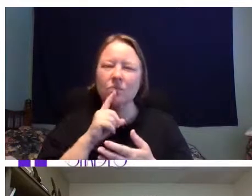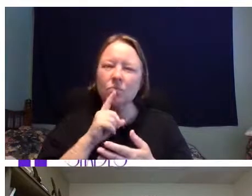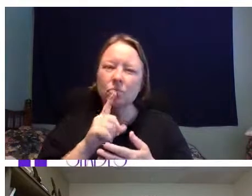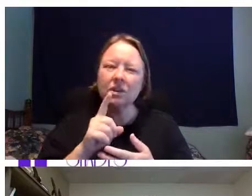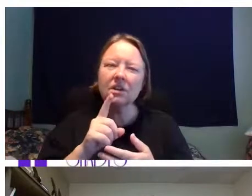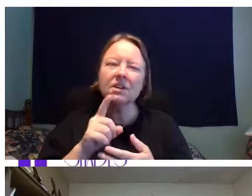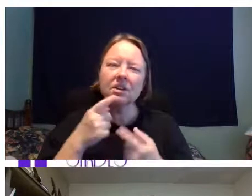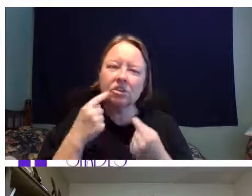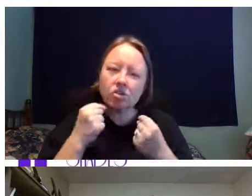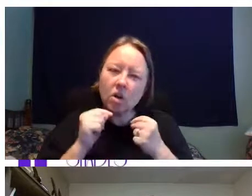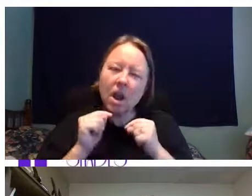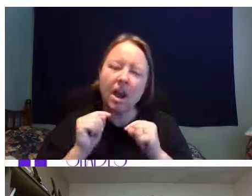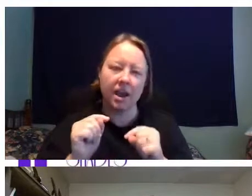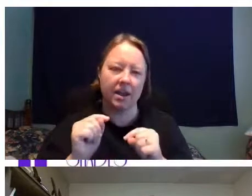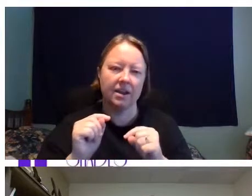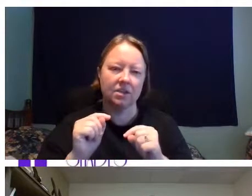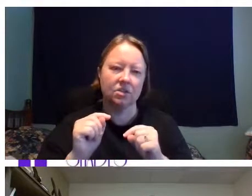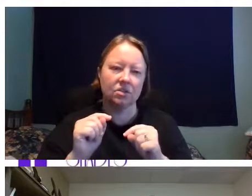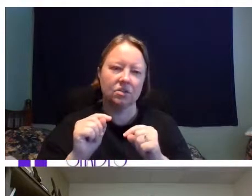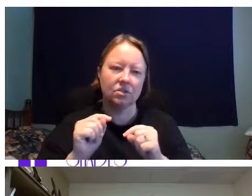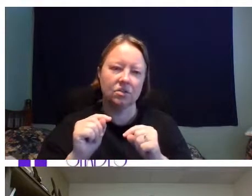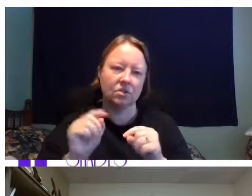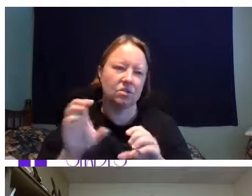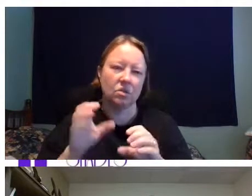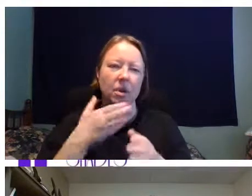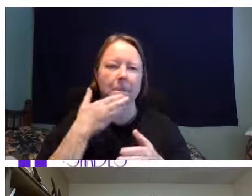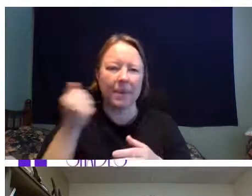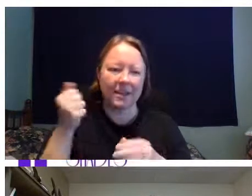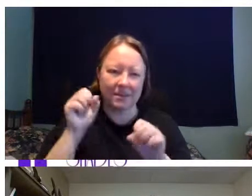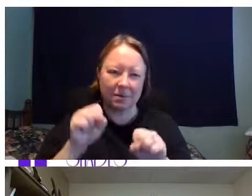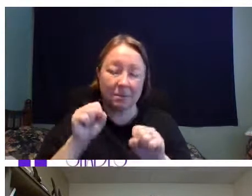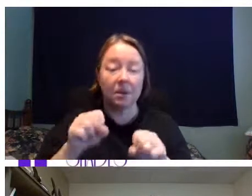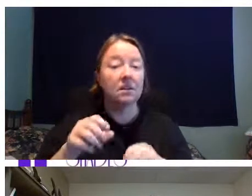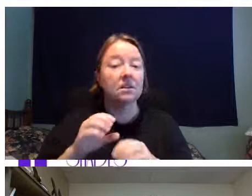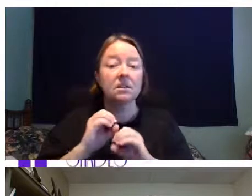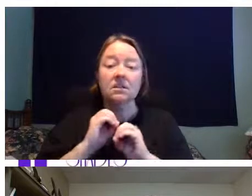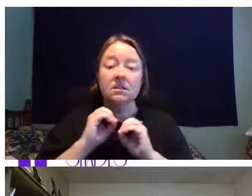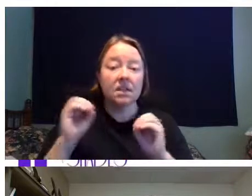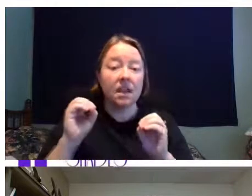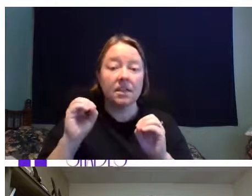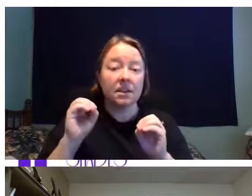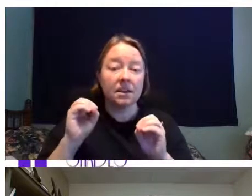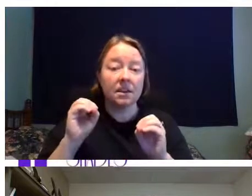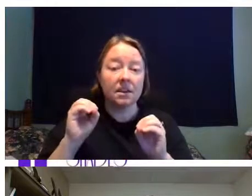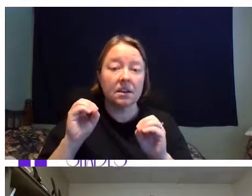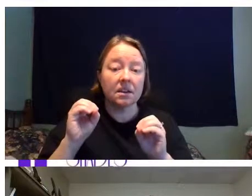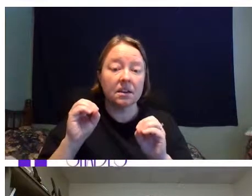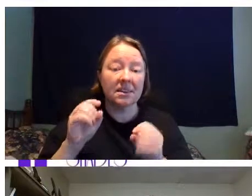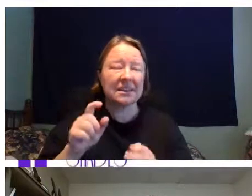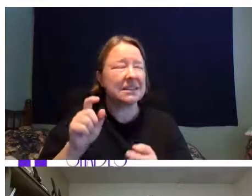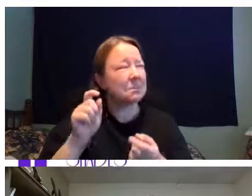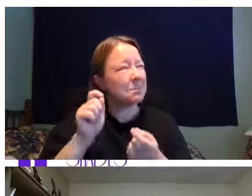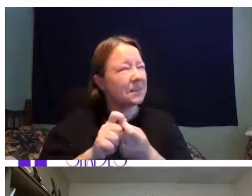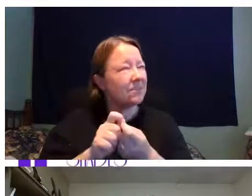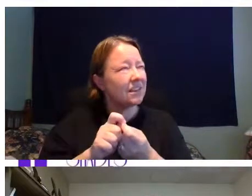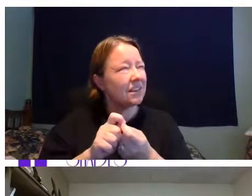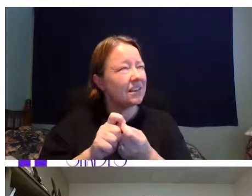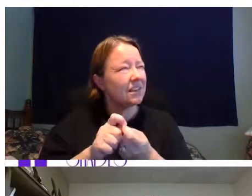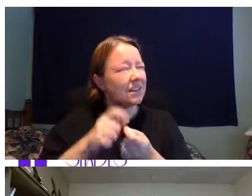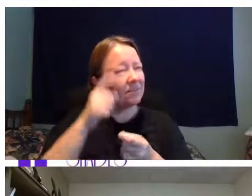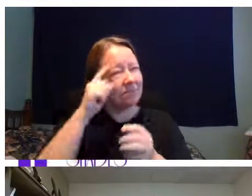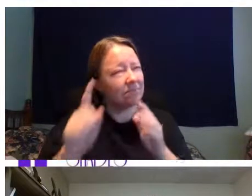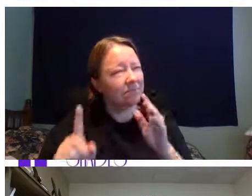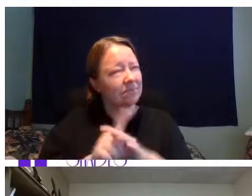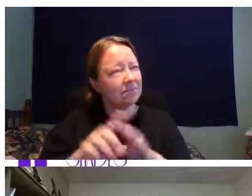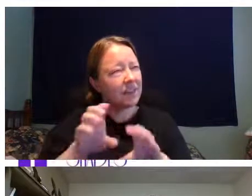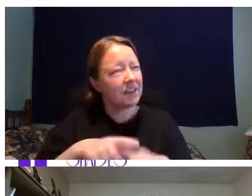them as best as possible. There was nothing in specific that, comes to mind that was done differently in